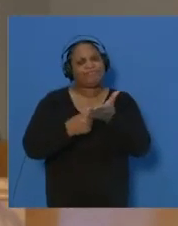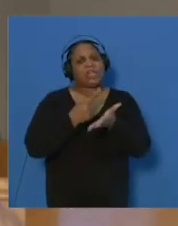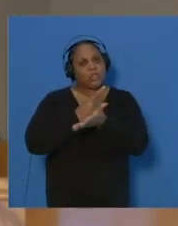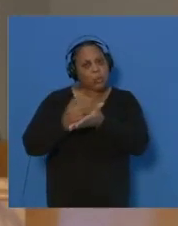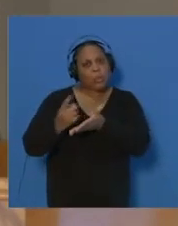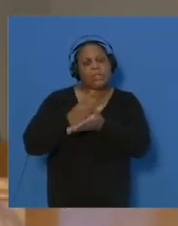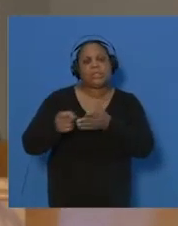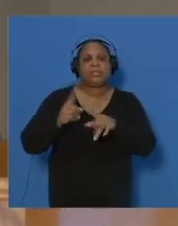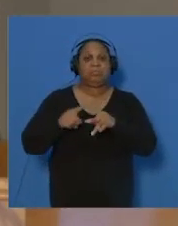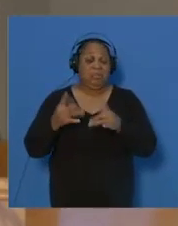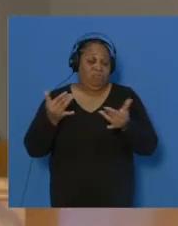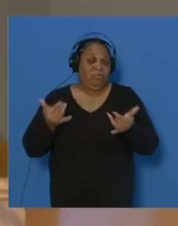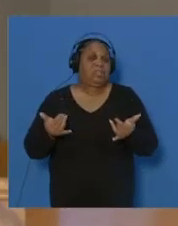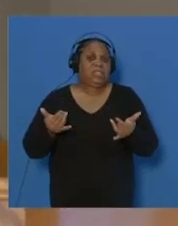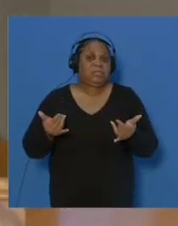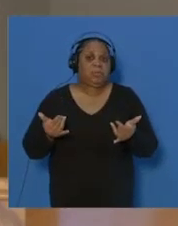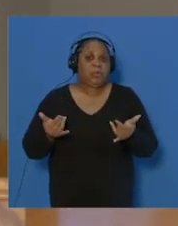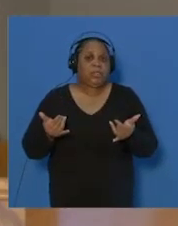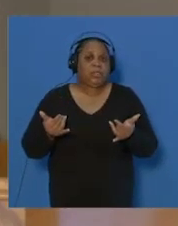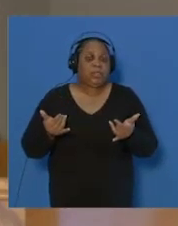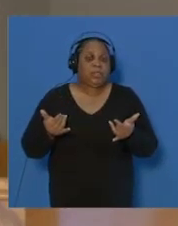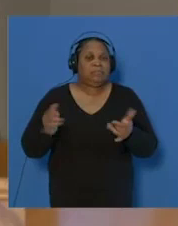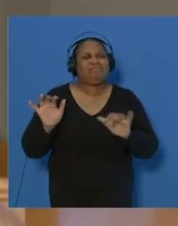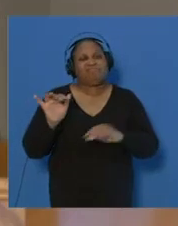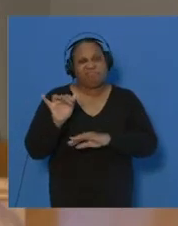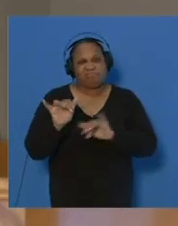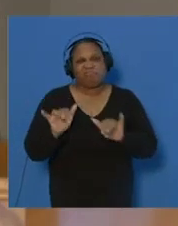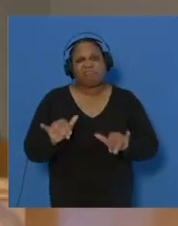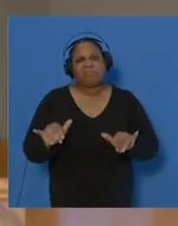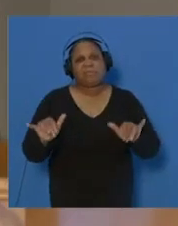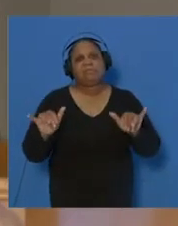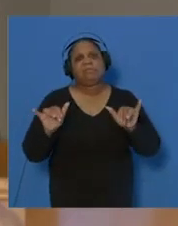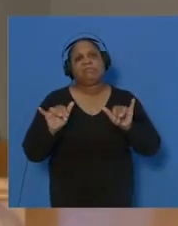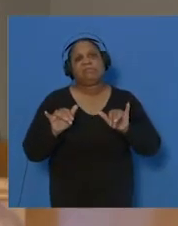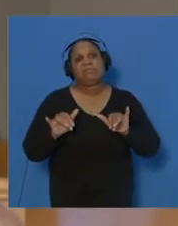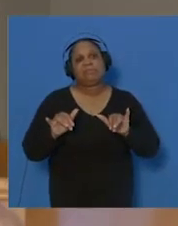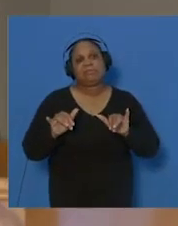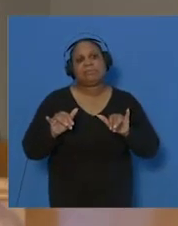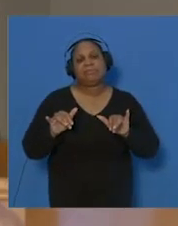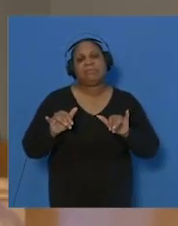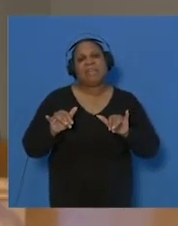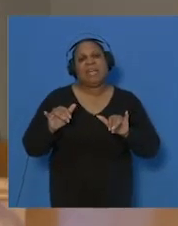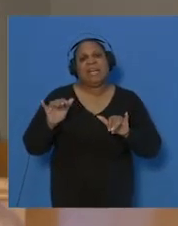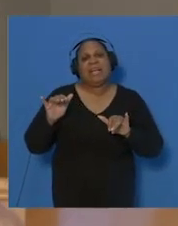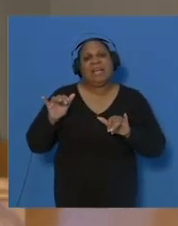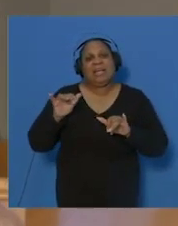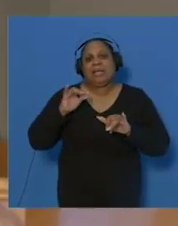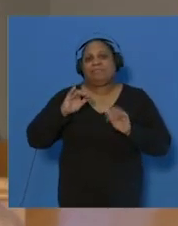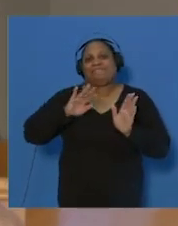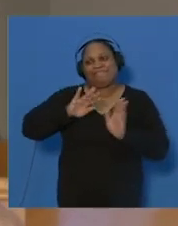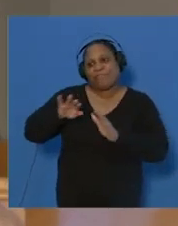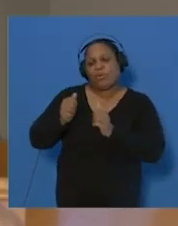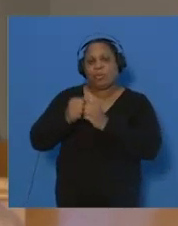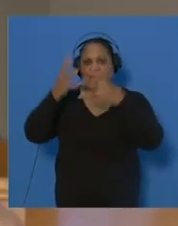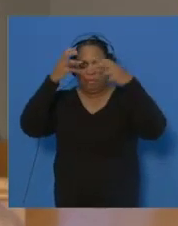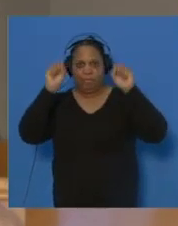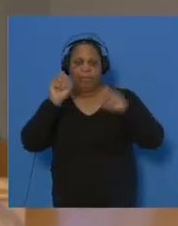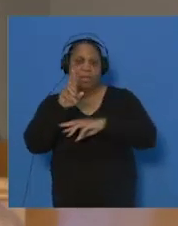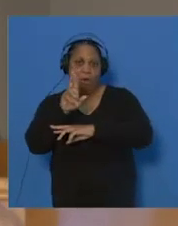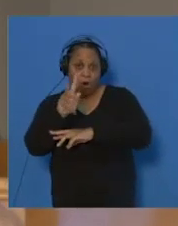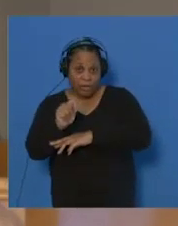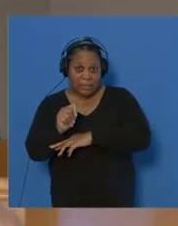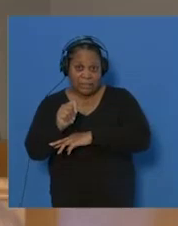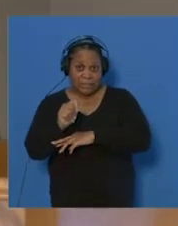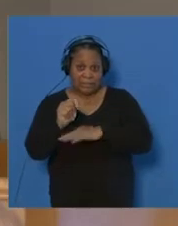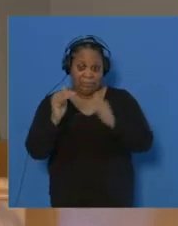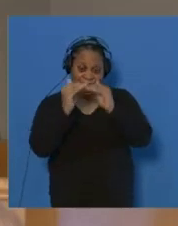this point, it is still, notwithstanding what the Premier indicated, that our RT factor has dropped